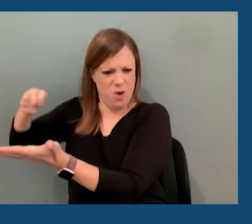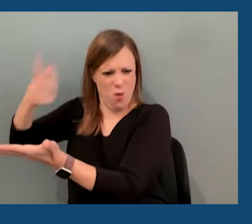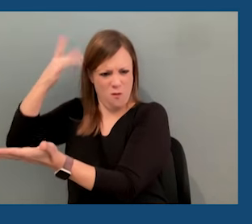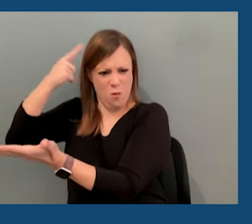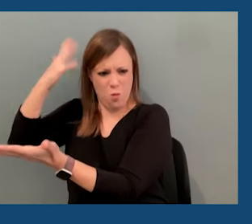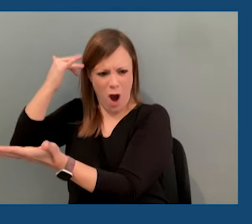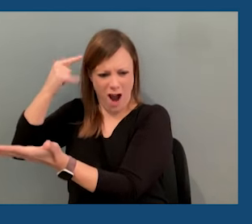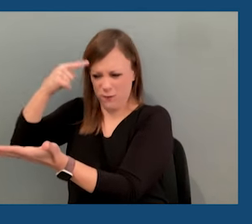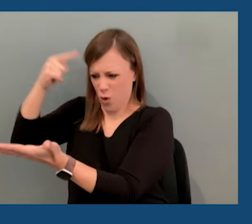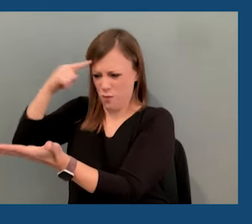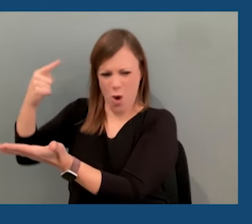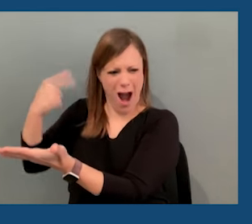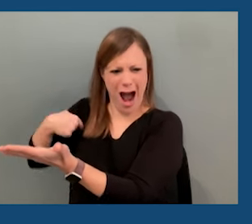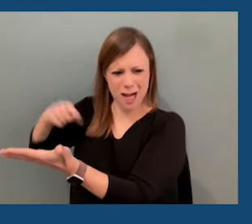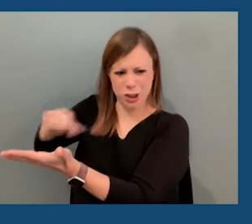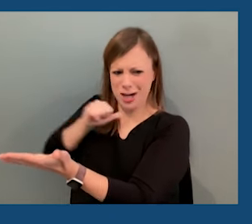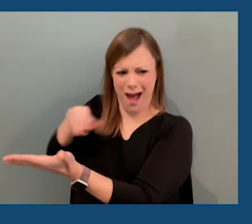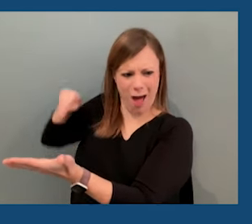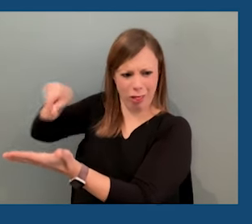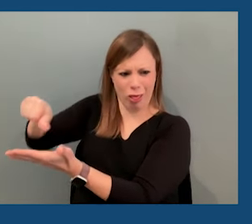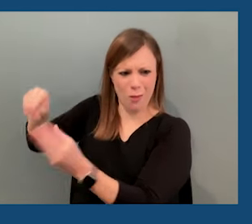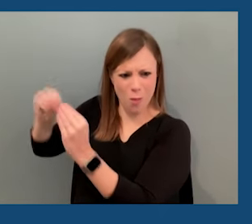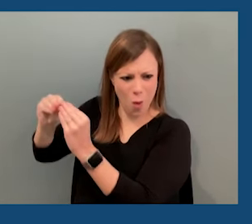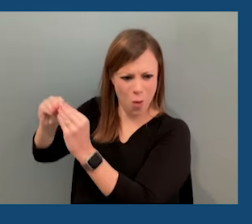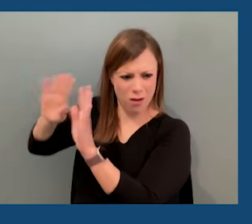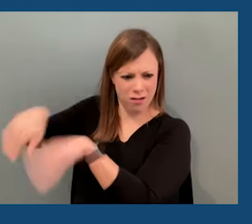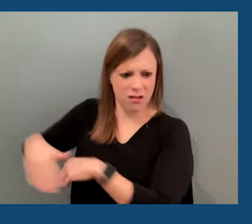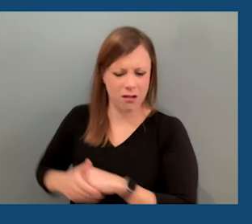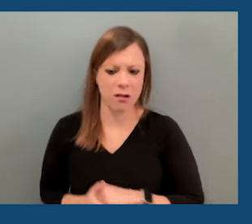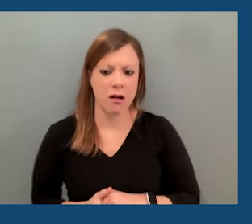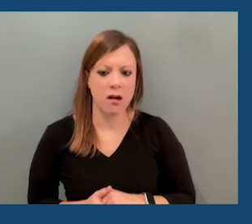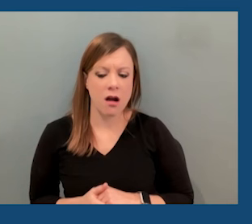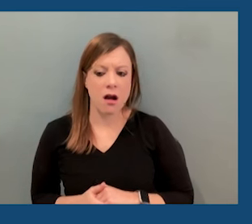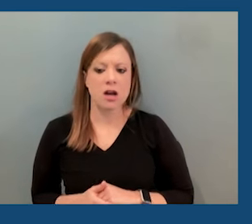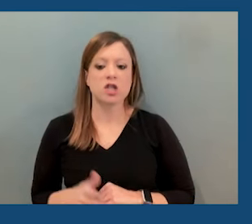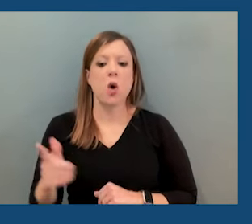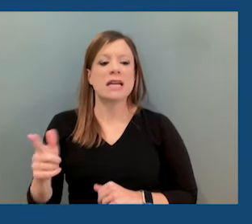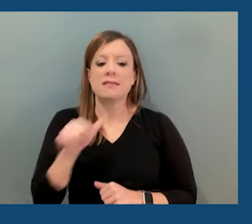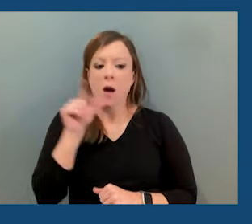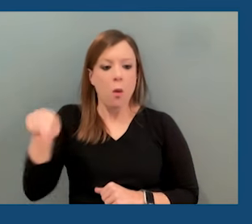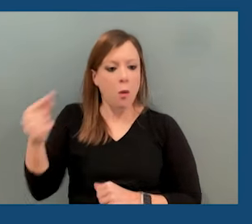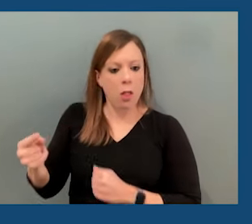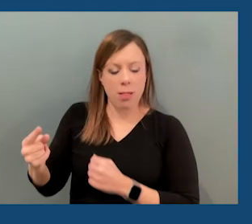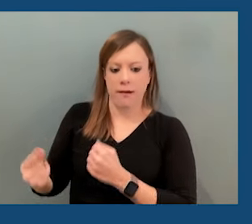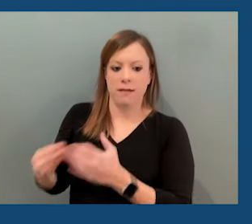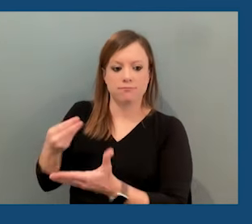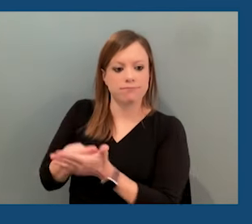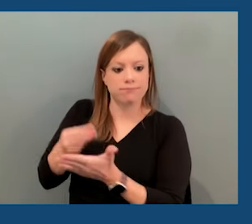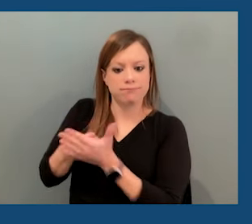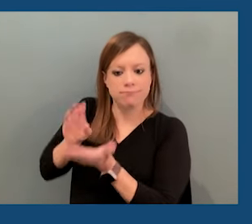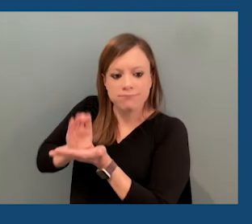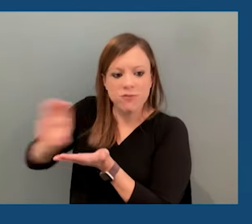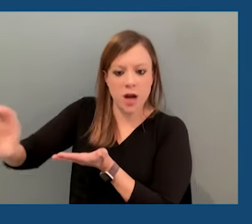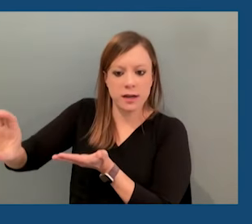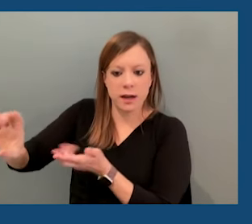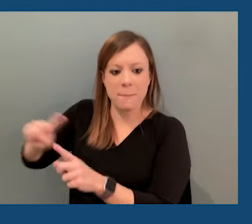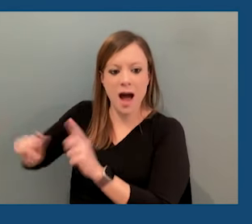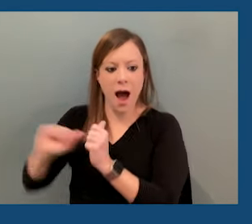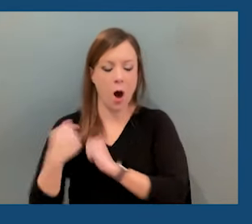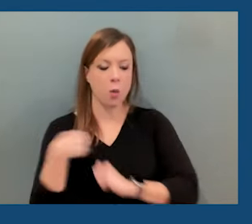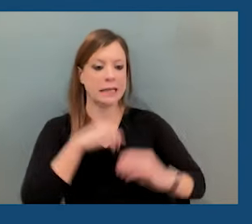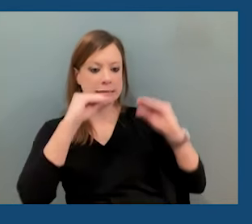conversation. But it's not just how we fund our kids, it's how we teach them. And I want to just get back to basics when it comes to reading.